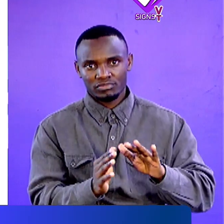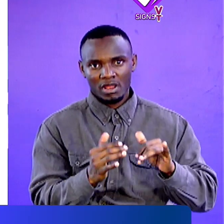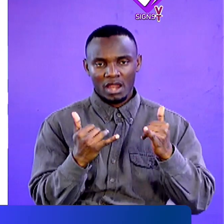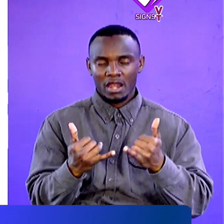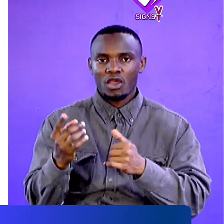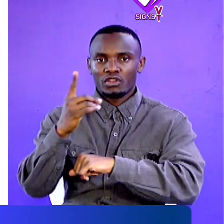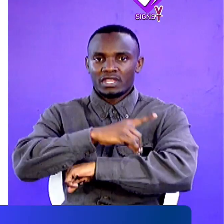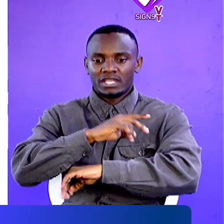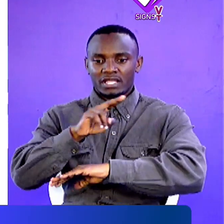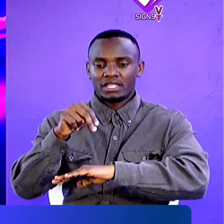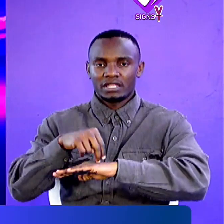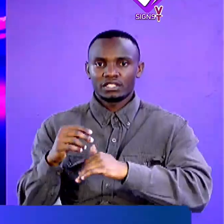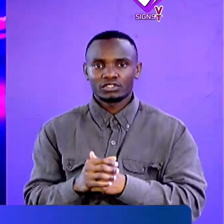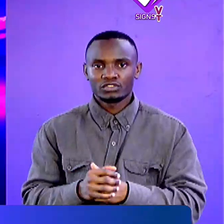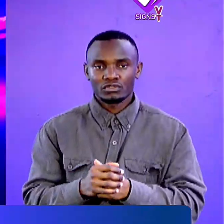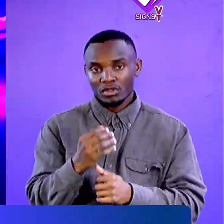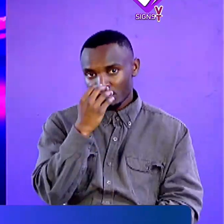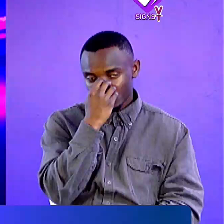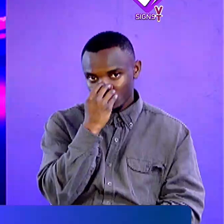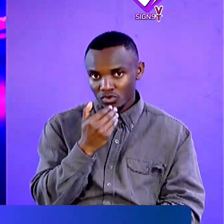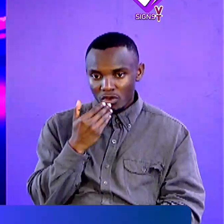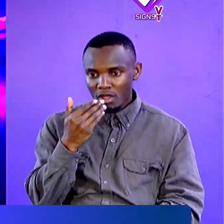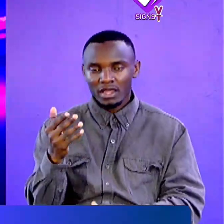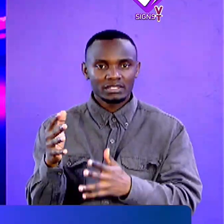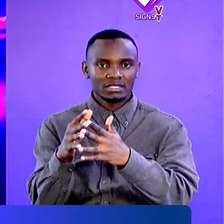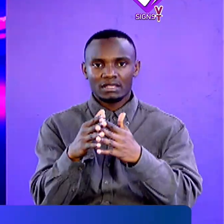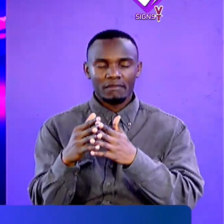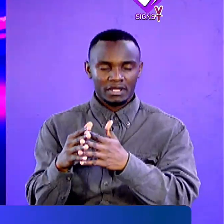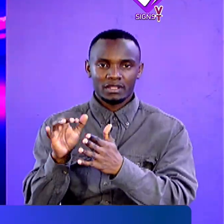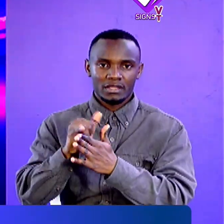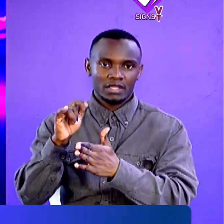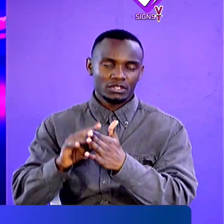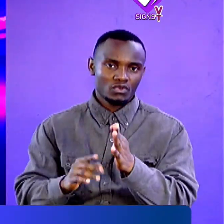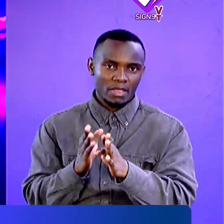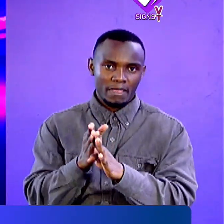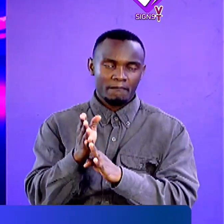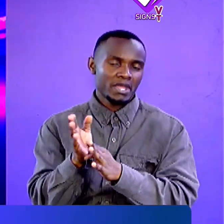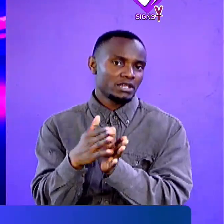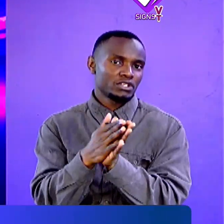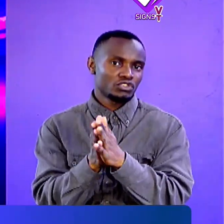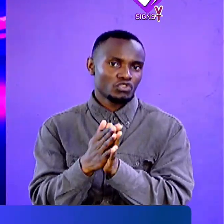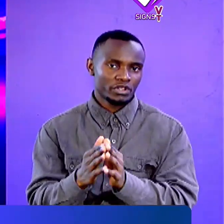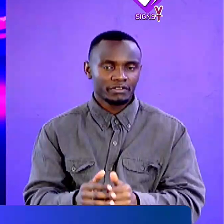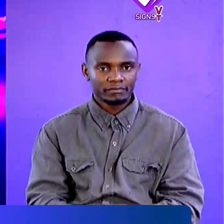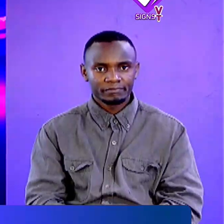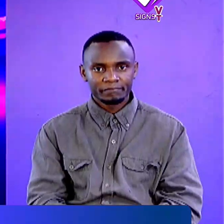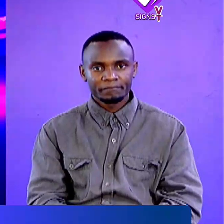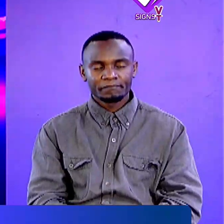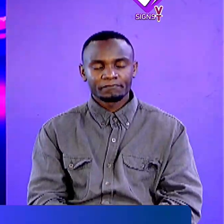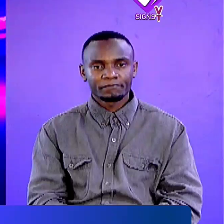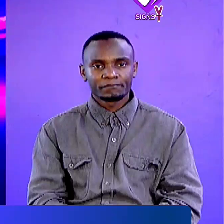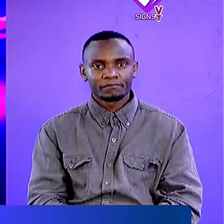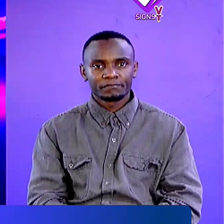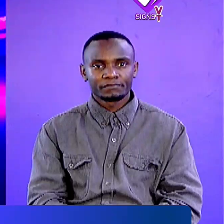Nation. Ruto answers the United States. That is the headlining story in the Standard, as in the Nation as well. A